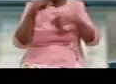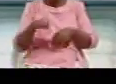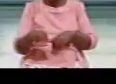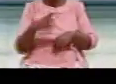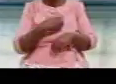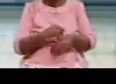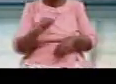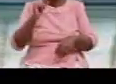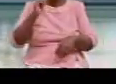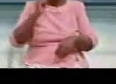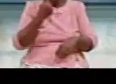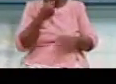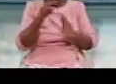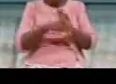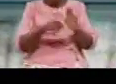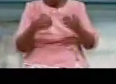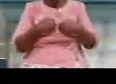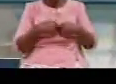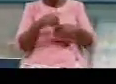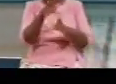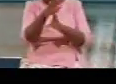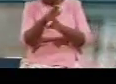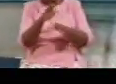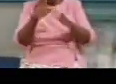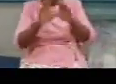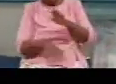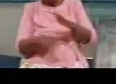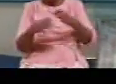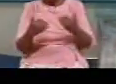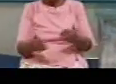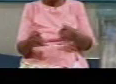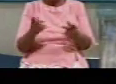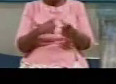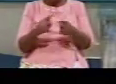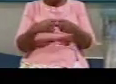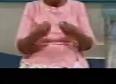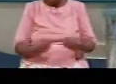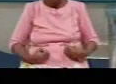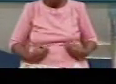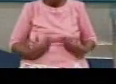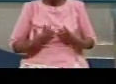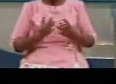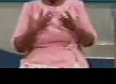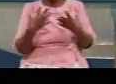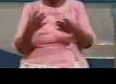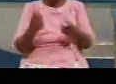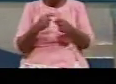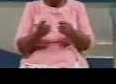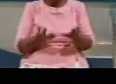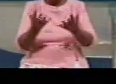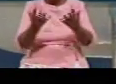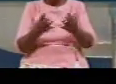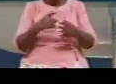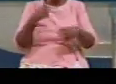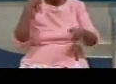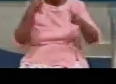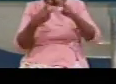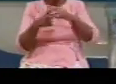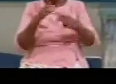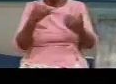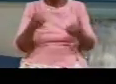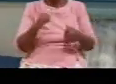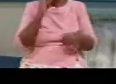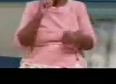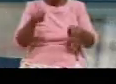zeal is gone down, and the aspiration and the desire, the vision, everything is gone